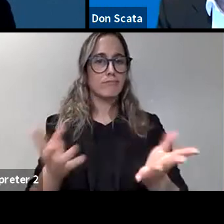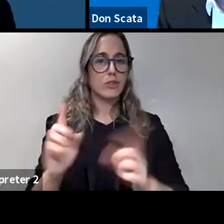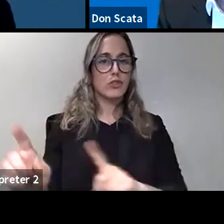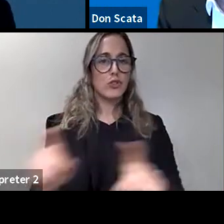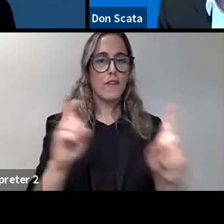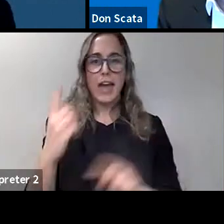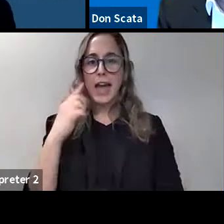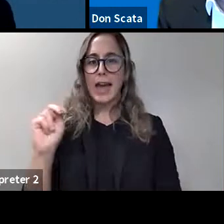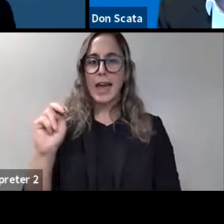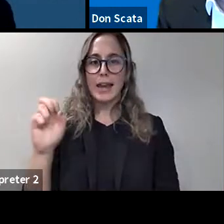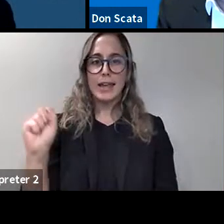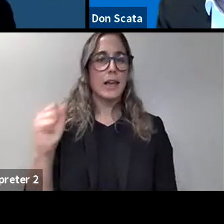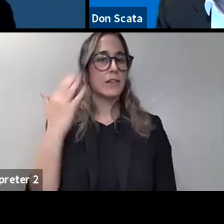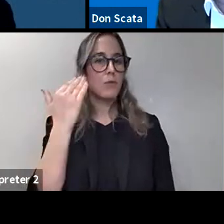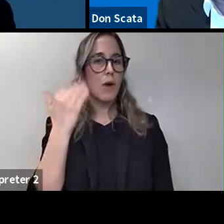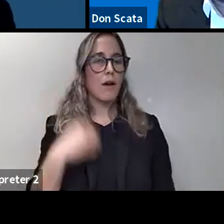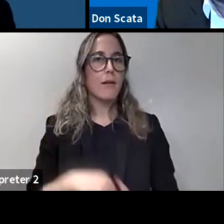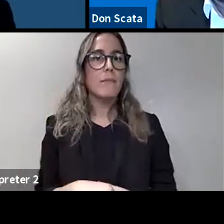Environmental Survey?